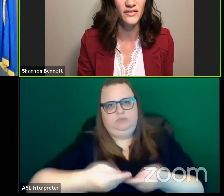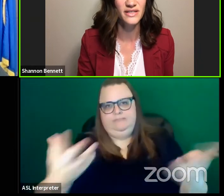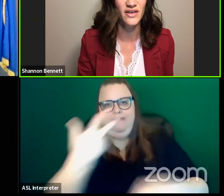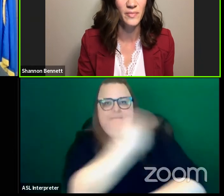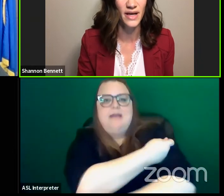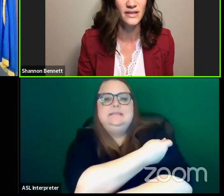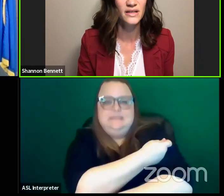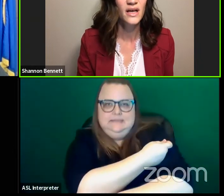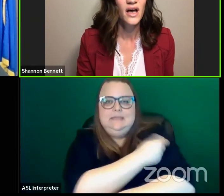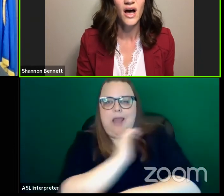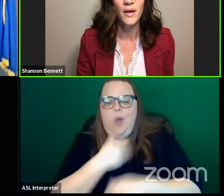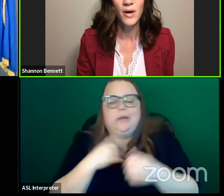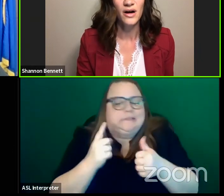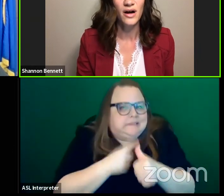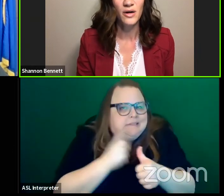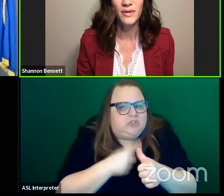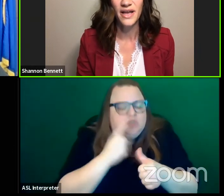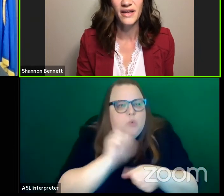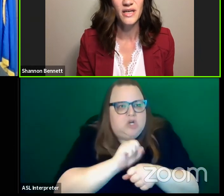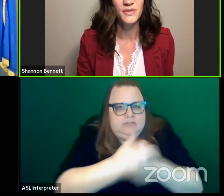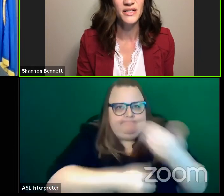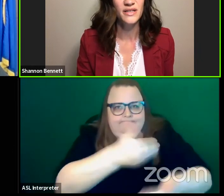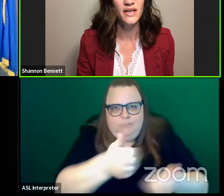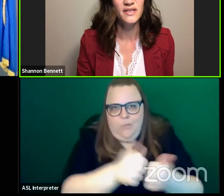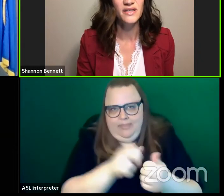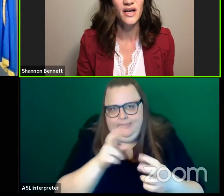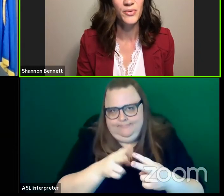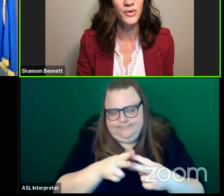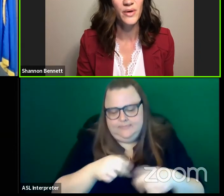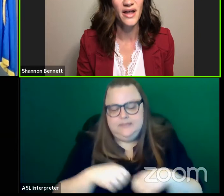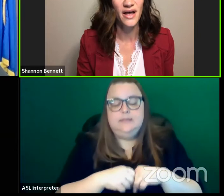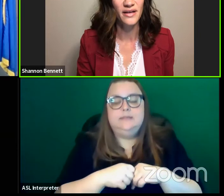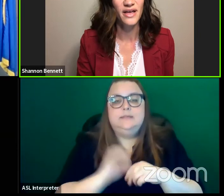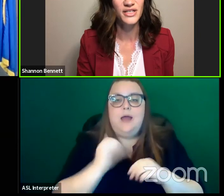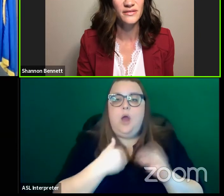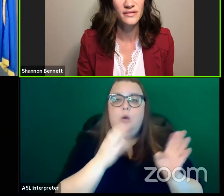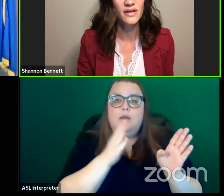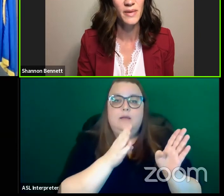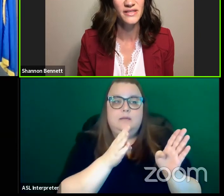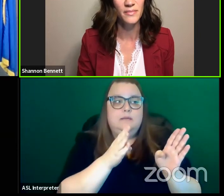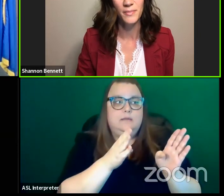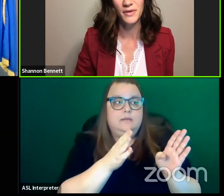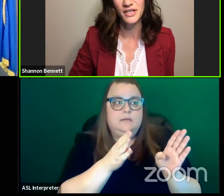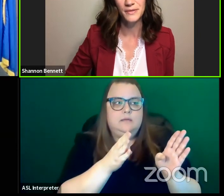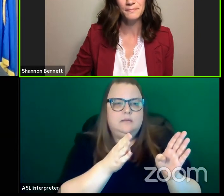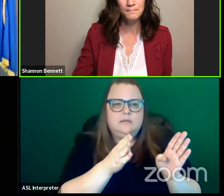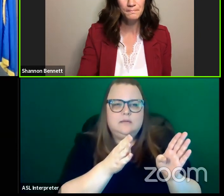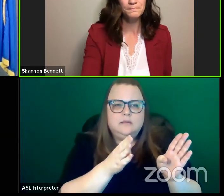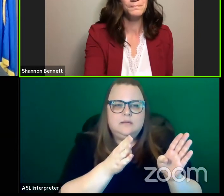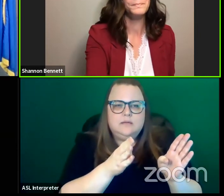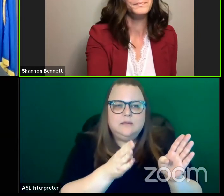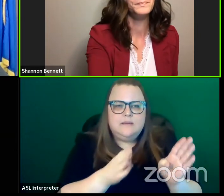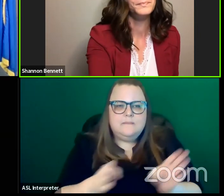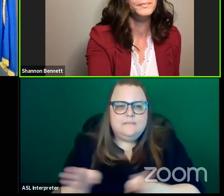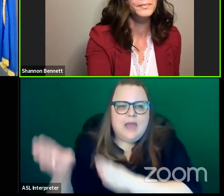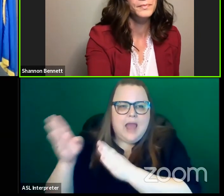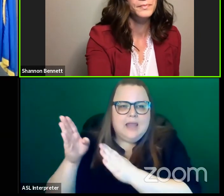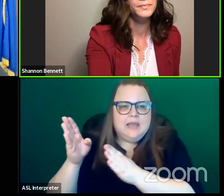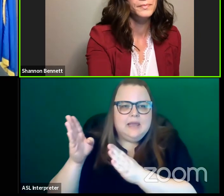initial efforts have been. Our planning assumption is pro rata allocation based on population.